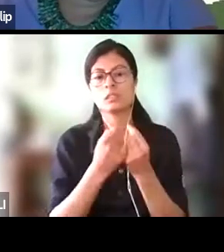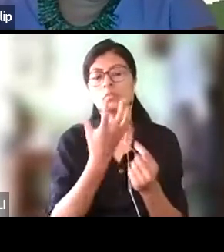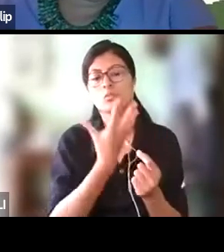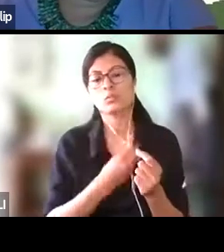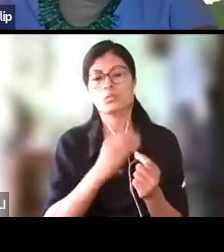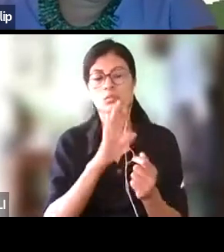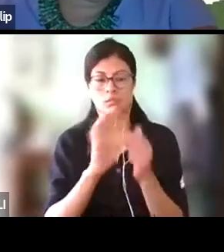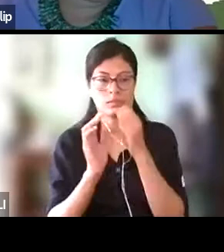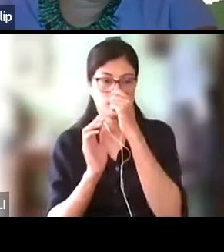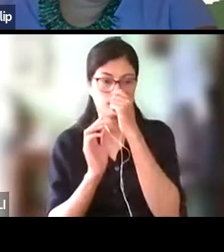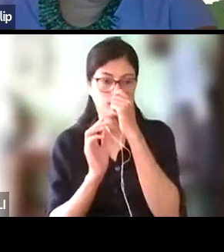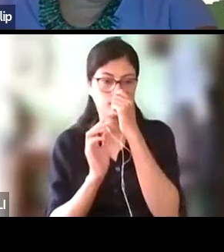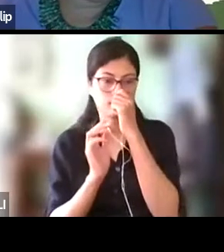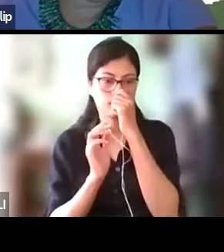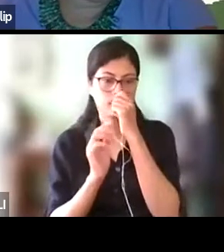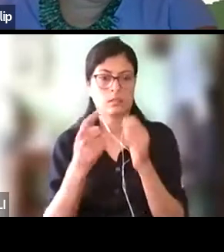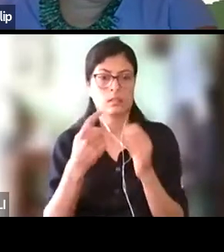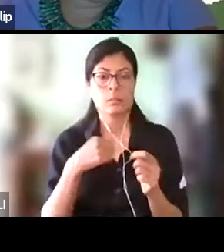know,